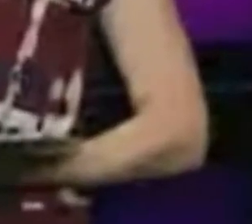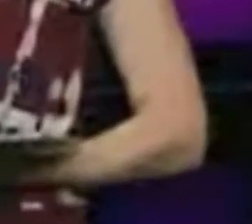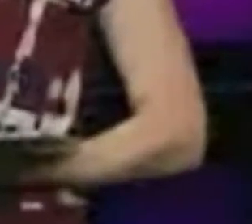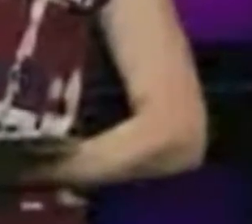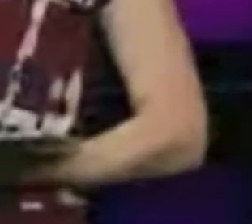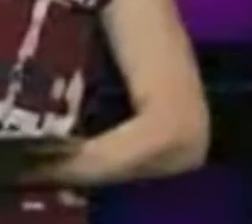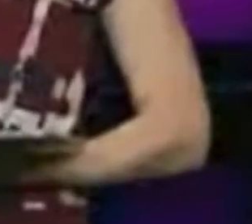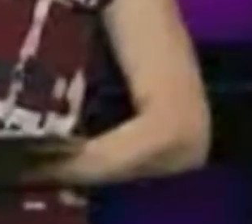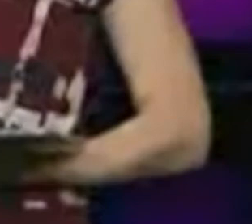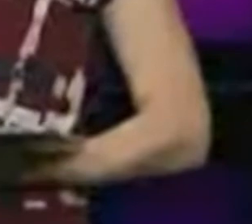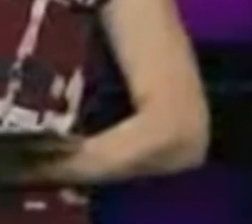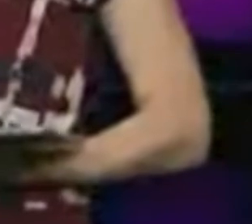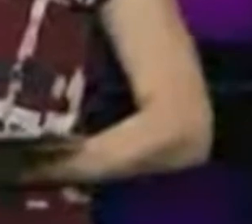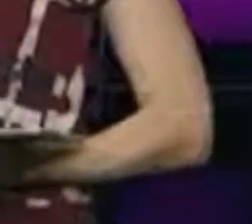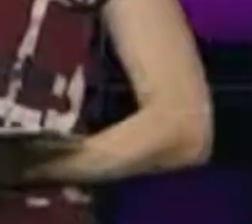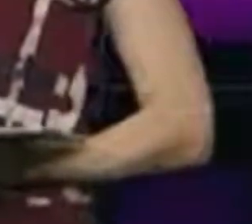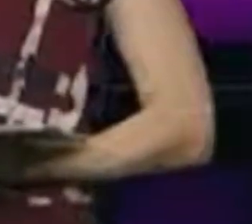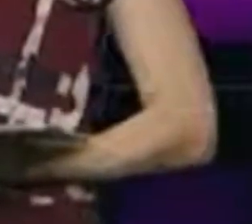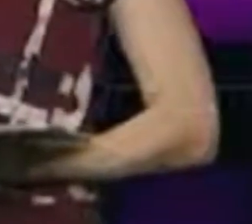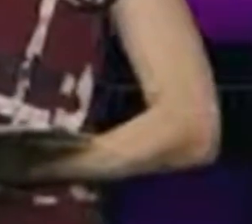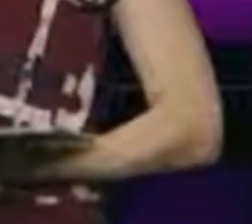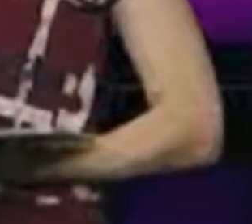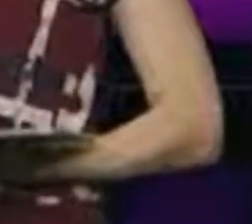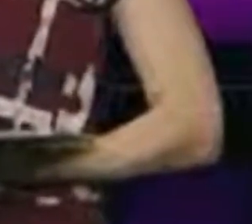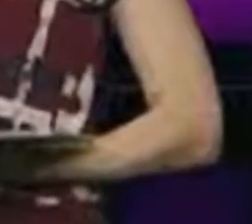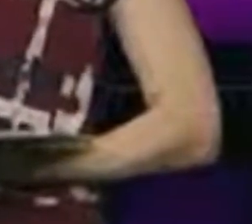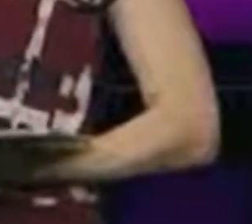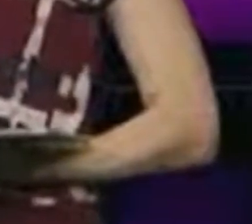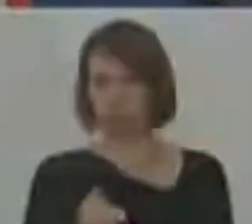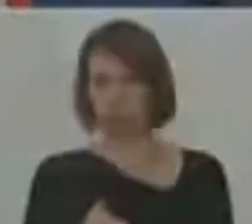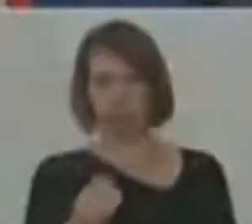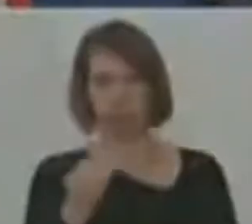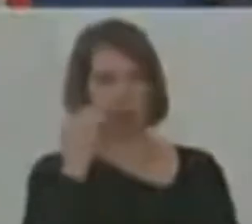also criticized the vaccine delivery strategy of the European Union.